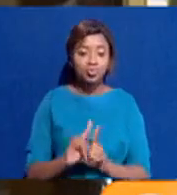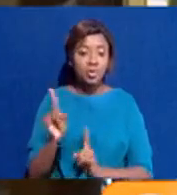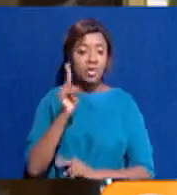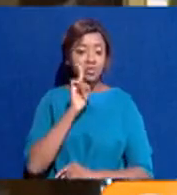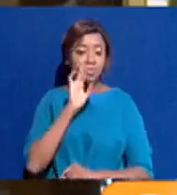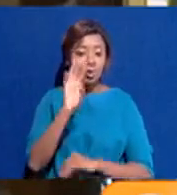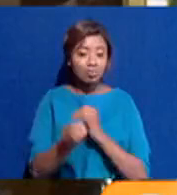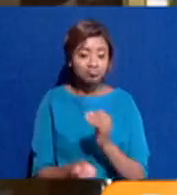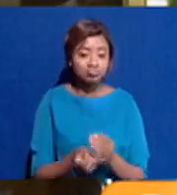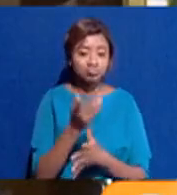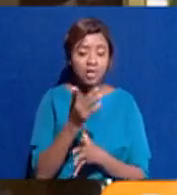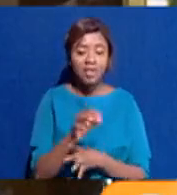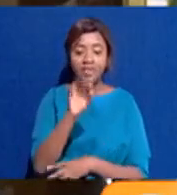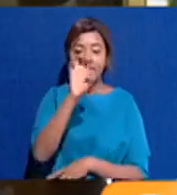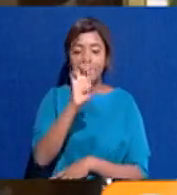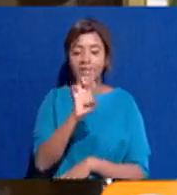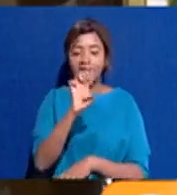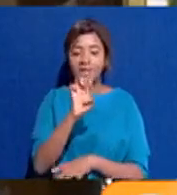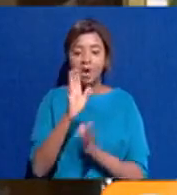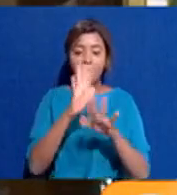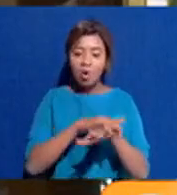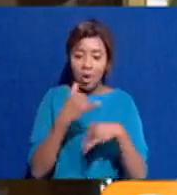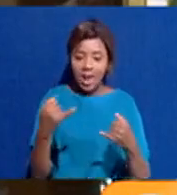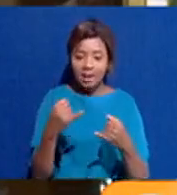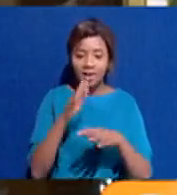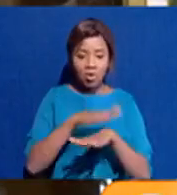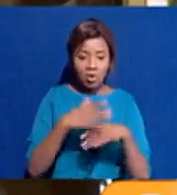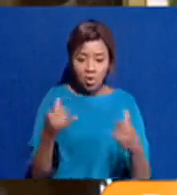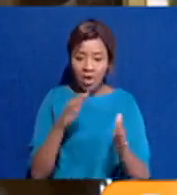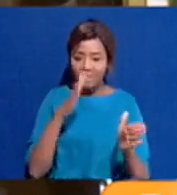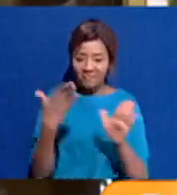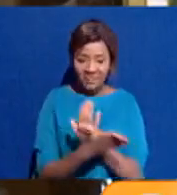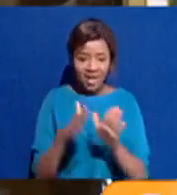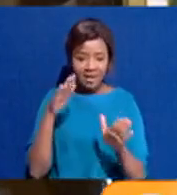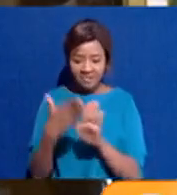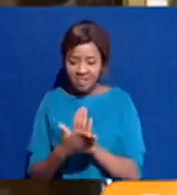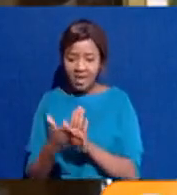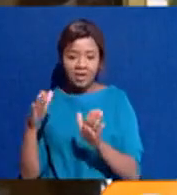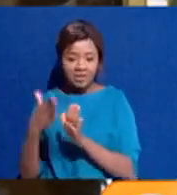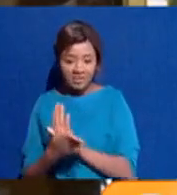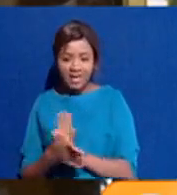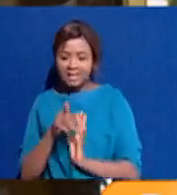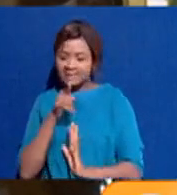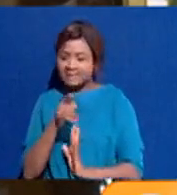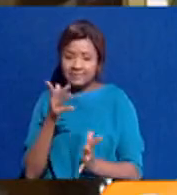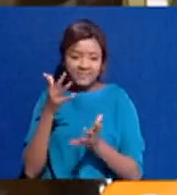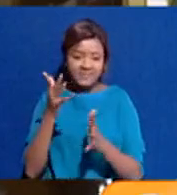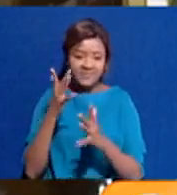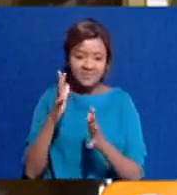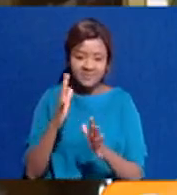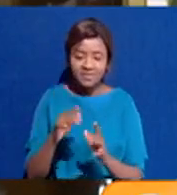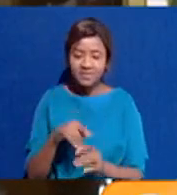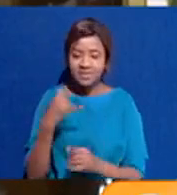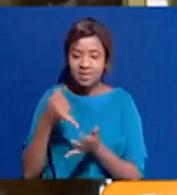the e-filing in Mombasa, and it is already interlinked with the